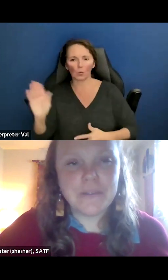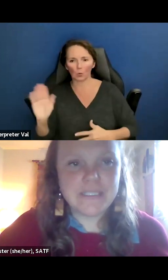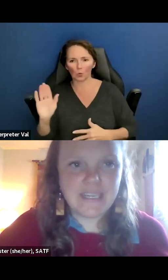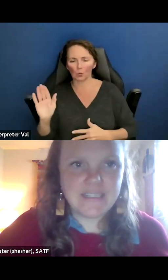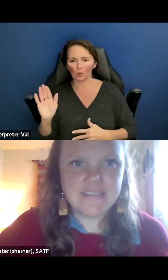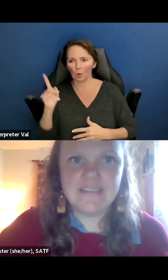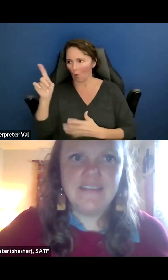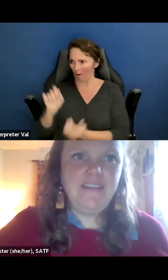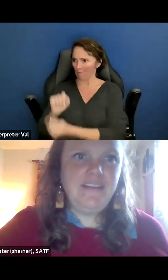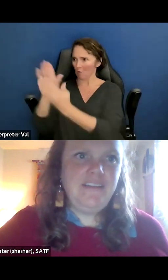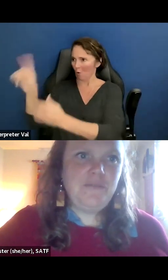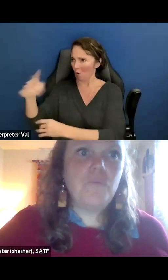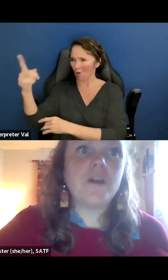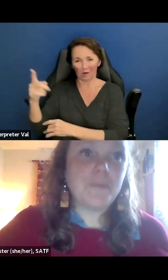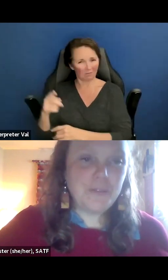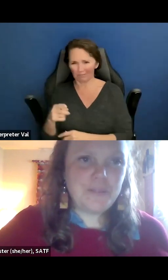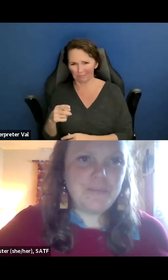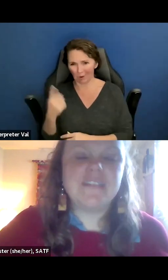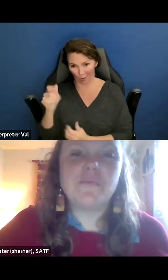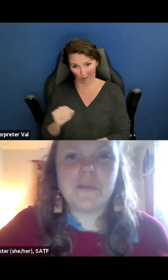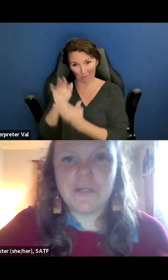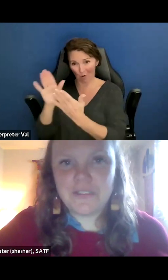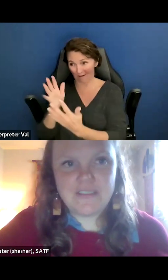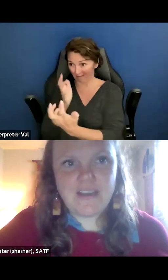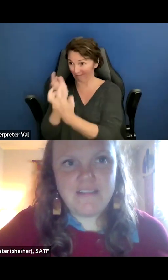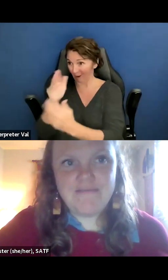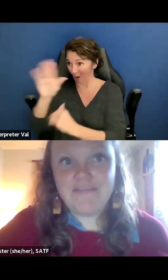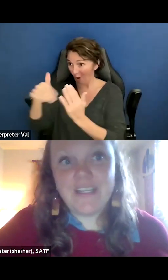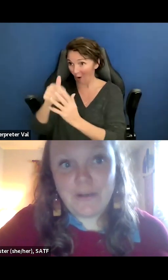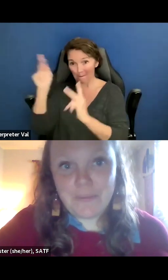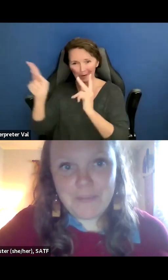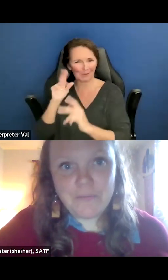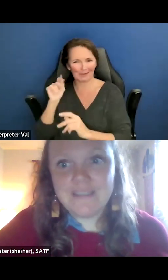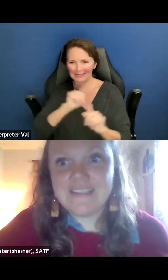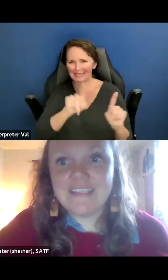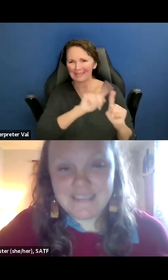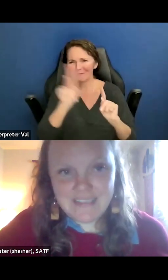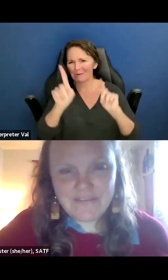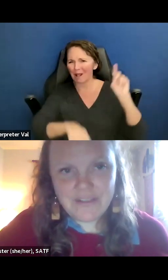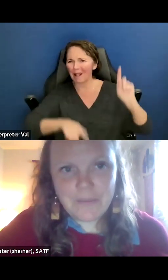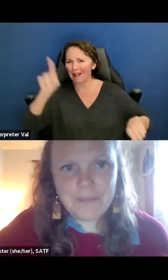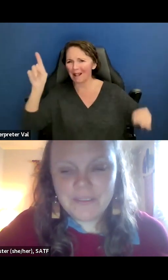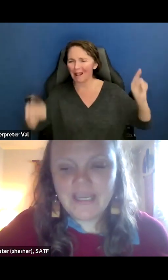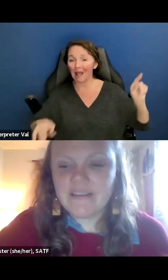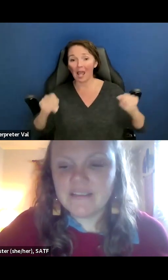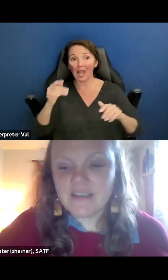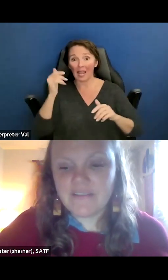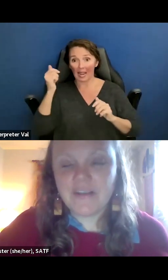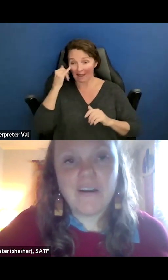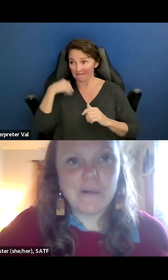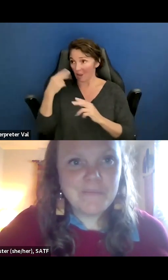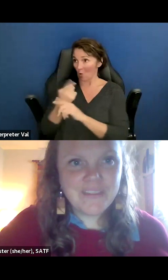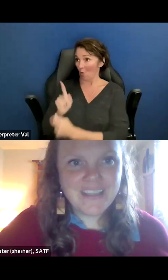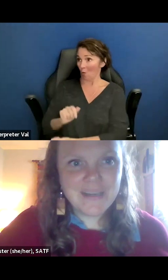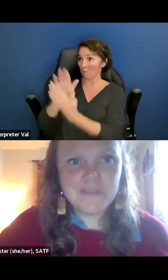not prioritize one approach, because one approach does not fit all people. One size does not fit all people, and there's